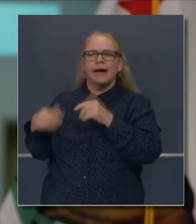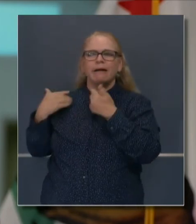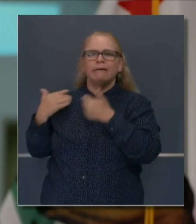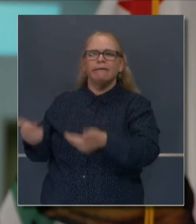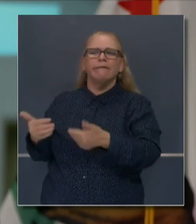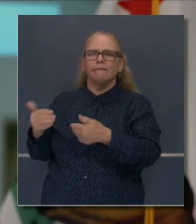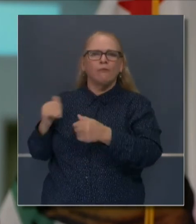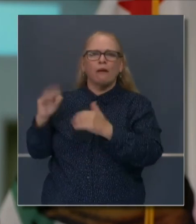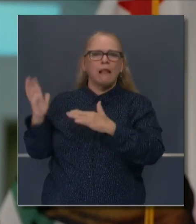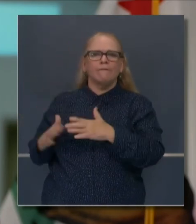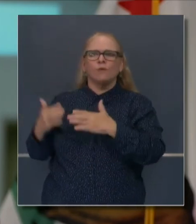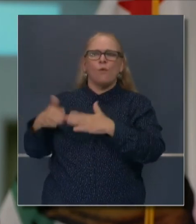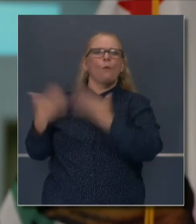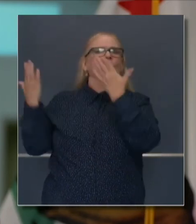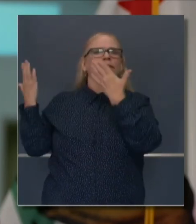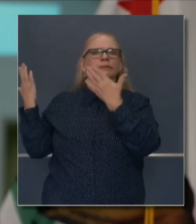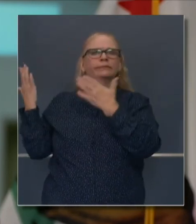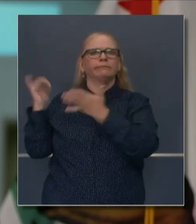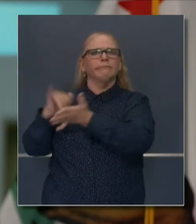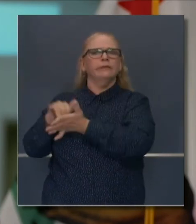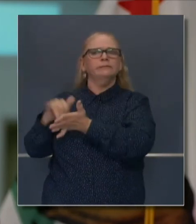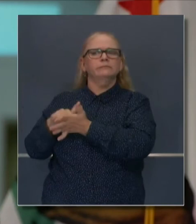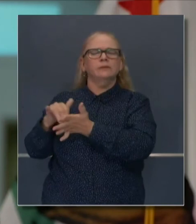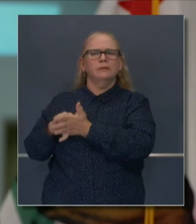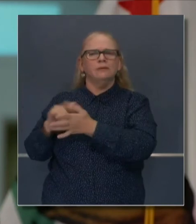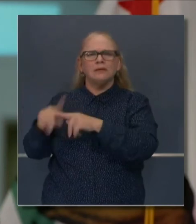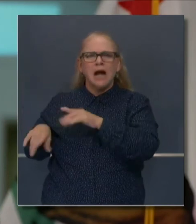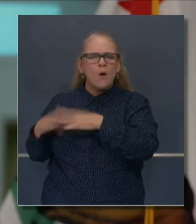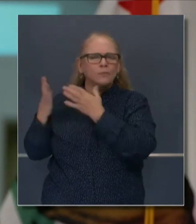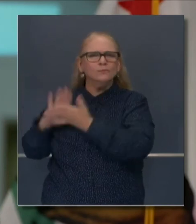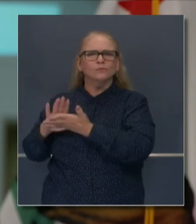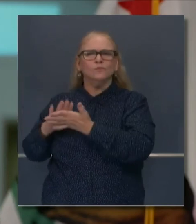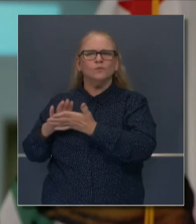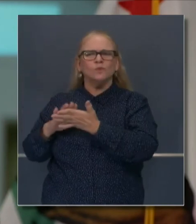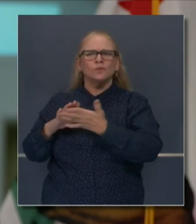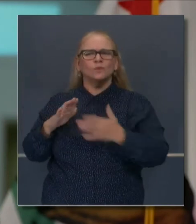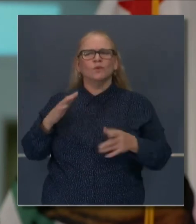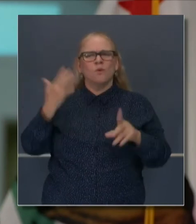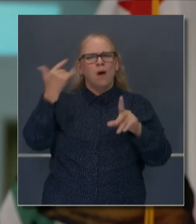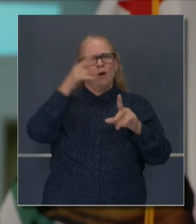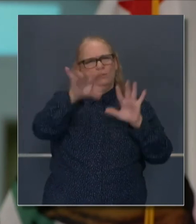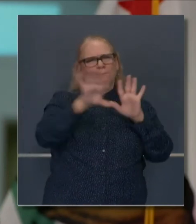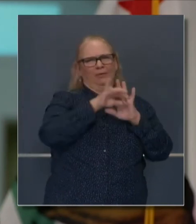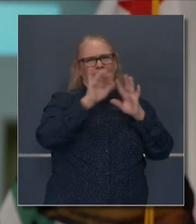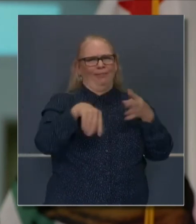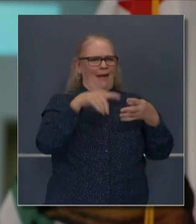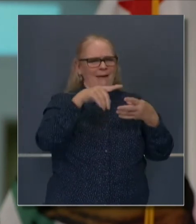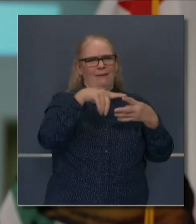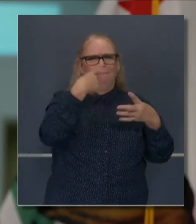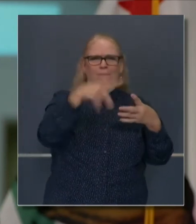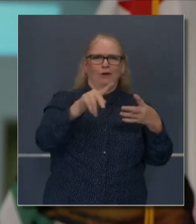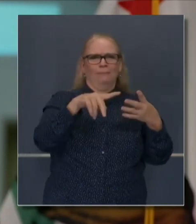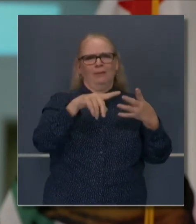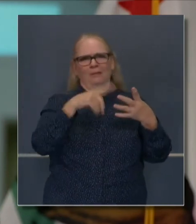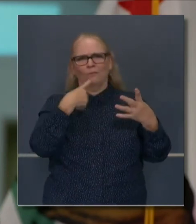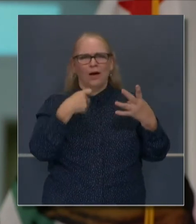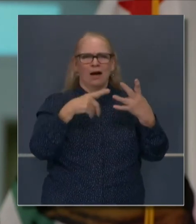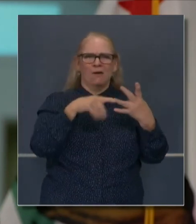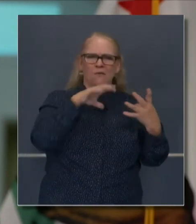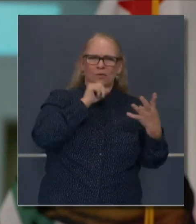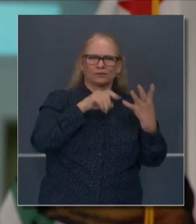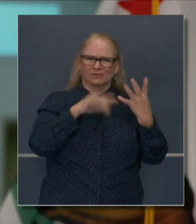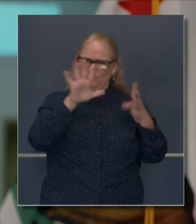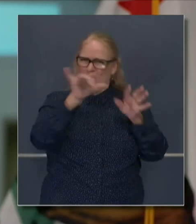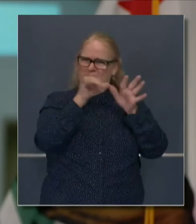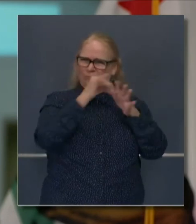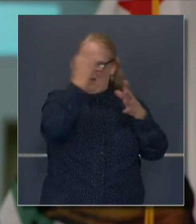curious why your administration is introducing this metric at this time, and are you concerned at all that it could slow economic recovery? Well, we introduced